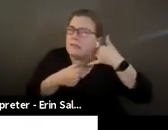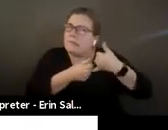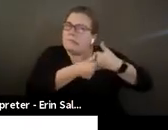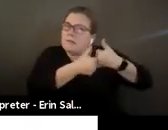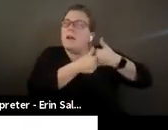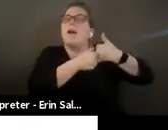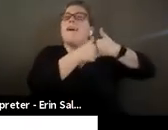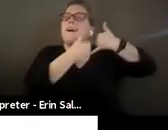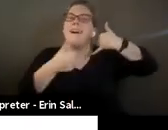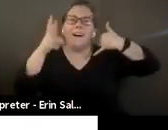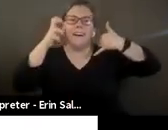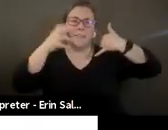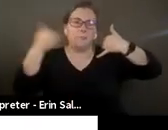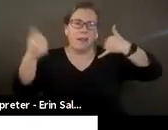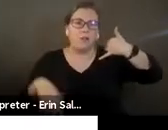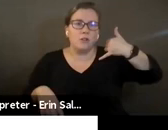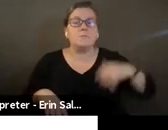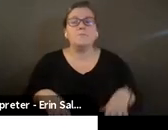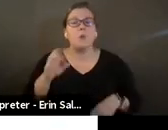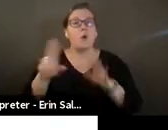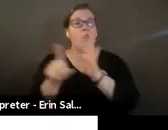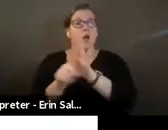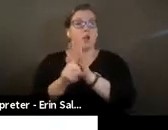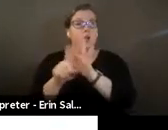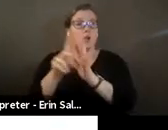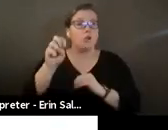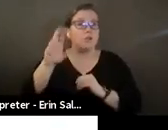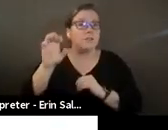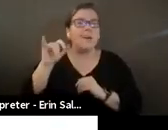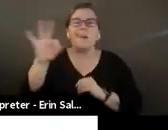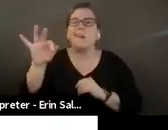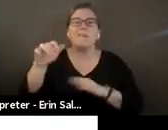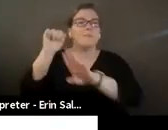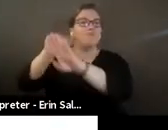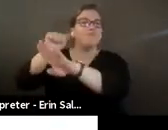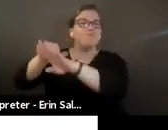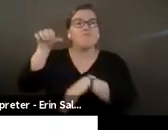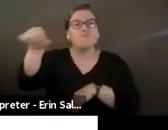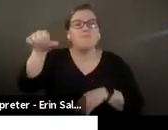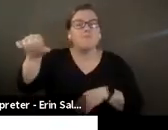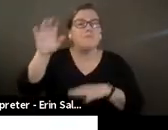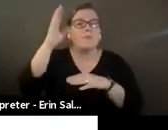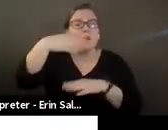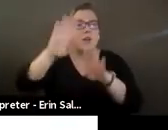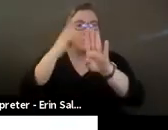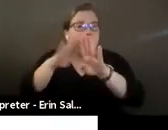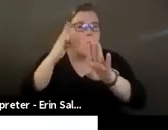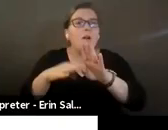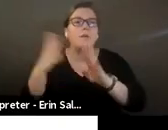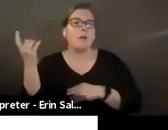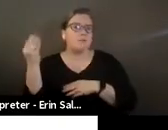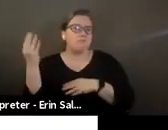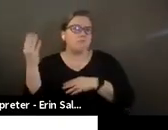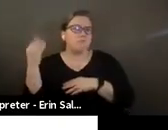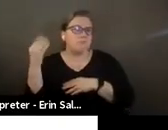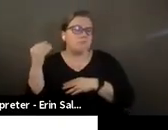devices. These devices will alert you if someone is at the door or if your phone is ringing. So if you have trouble hearing that.